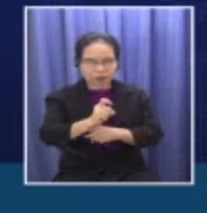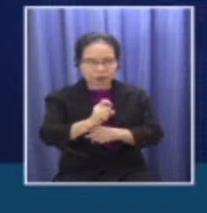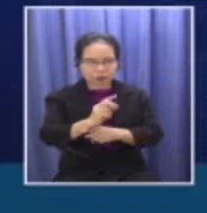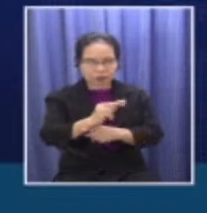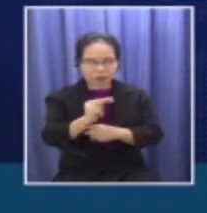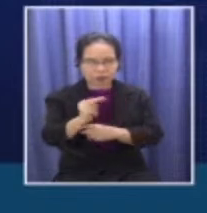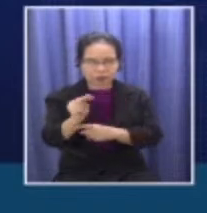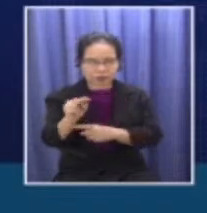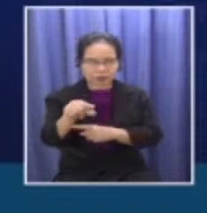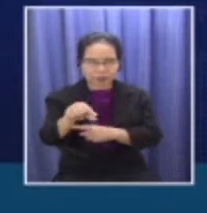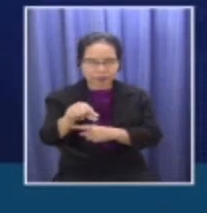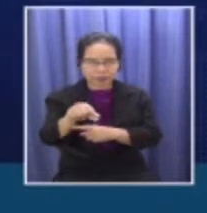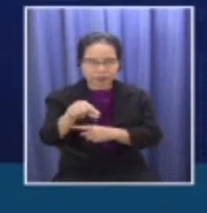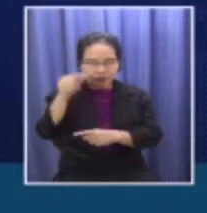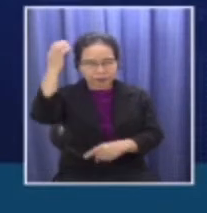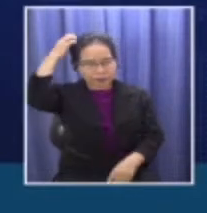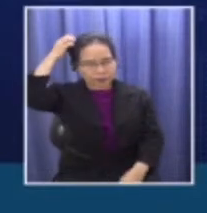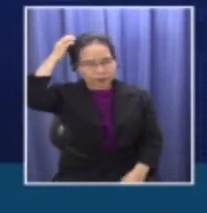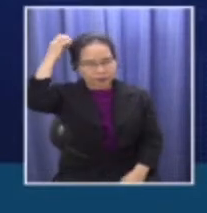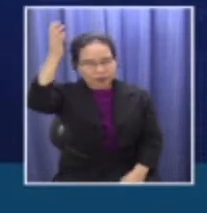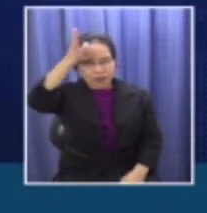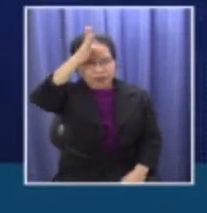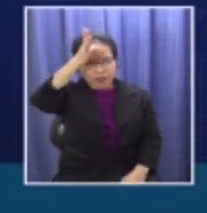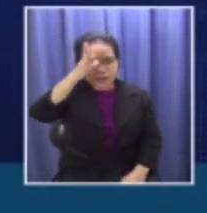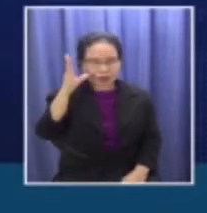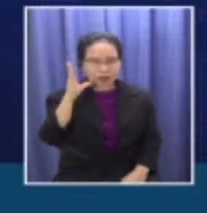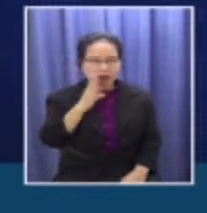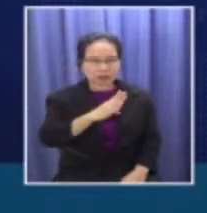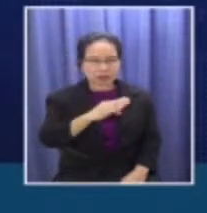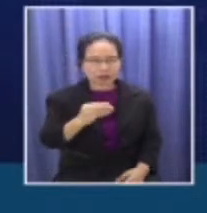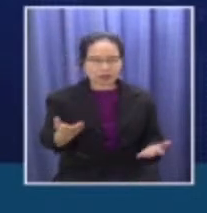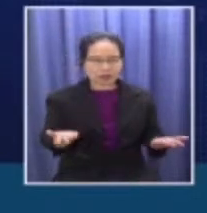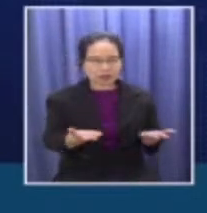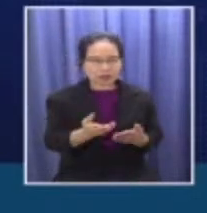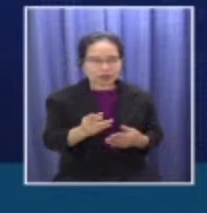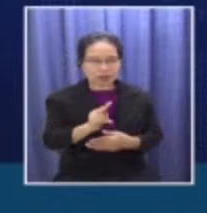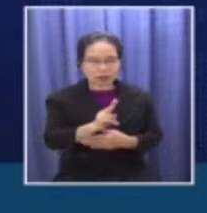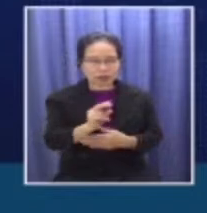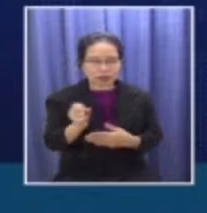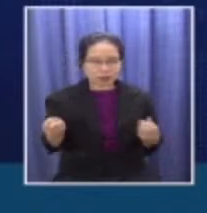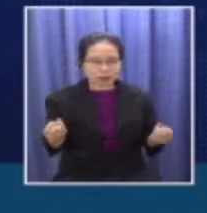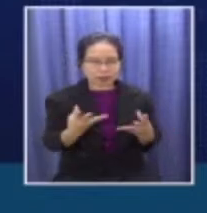ahɔmmɔne a wɔbɛsane ba bɛtena wo mu no ɔmo dɔɔso